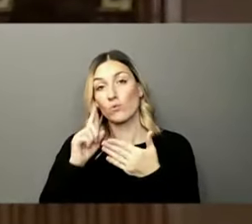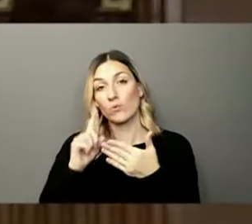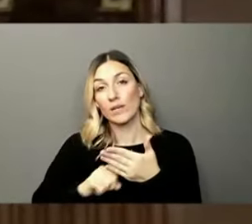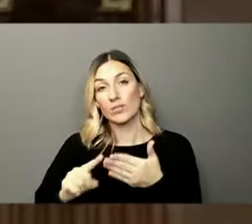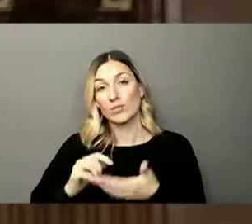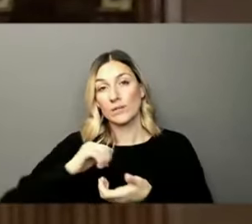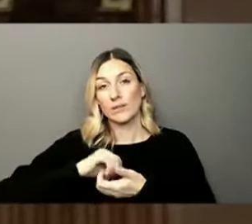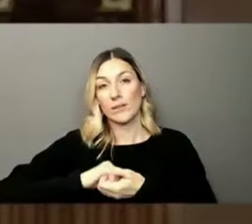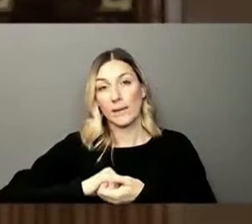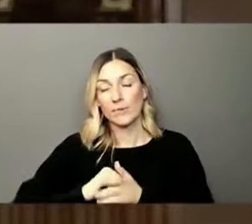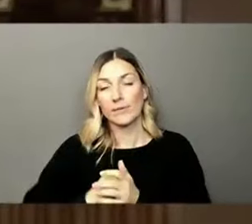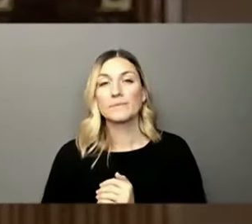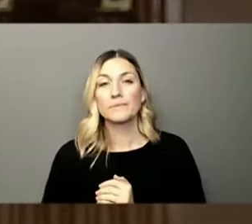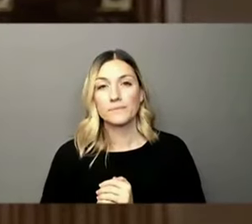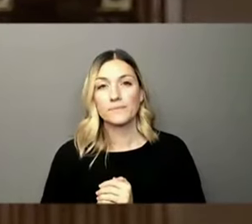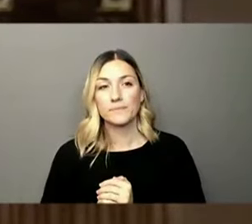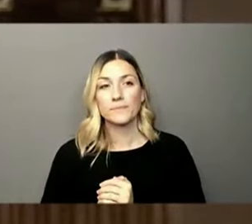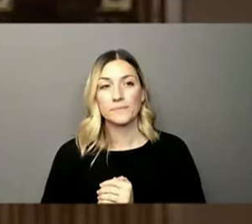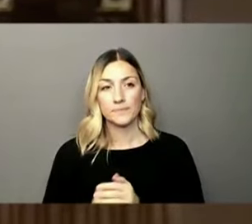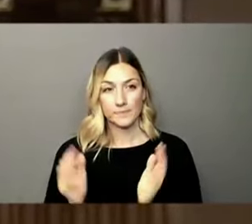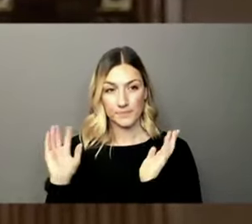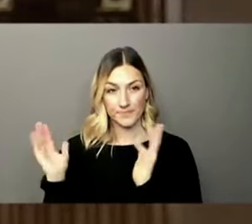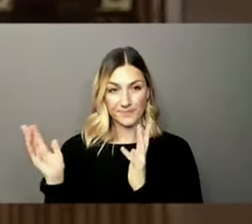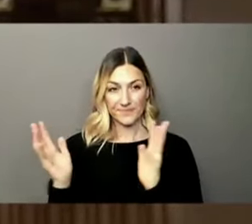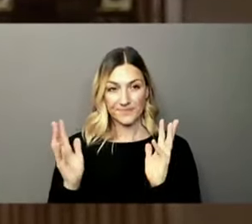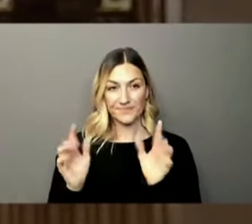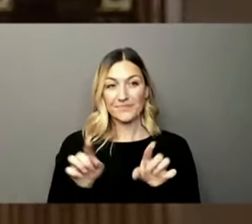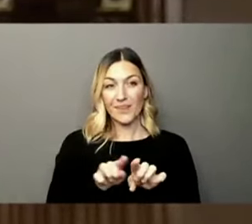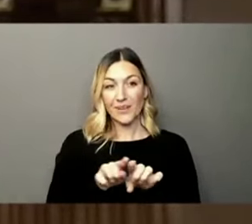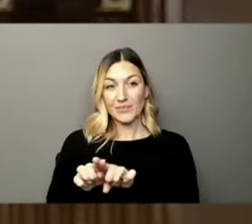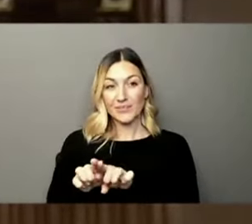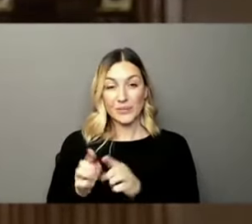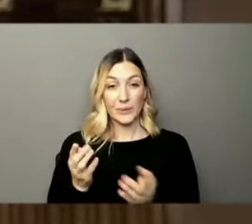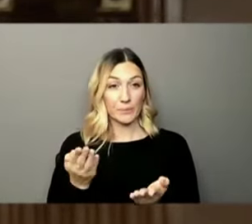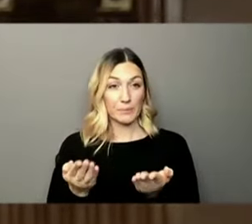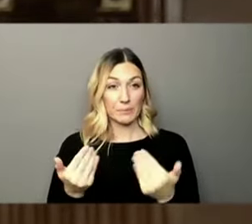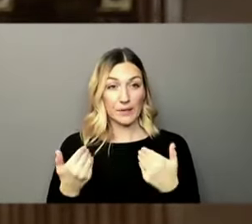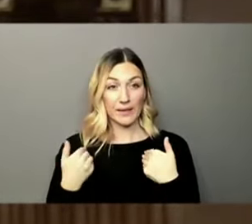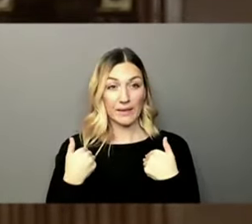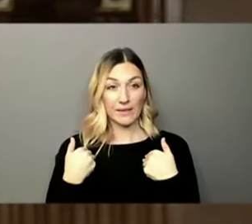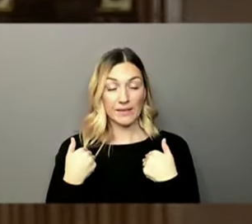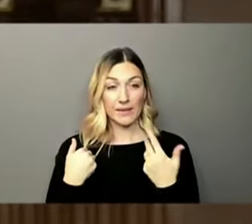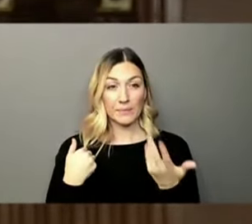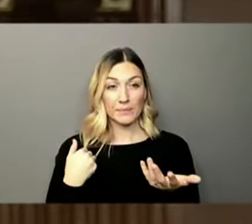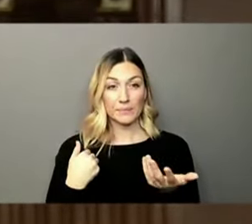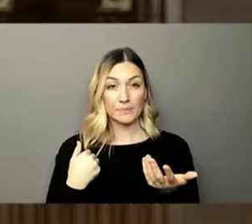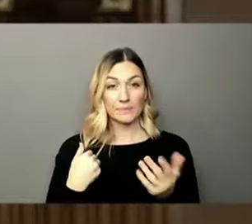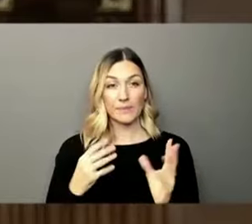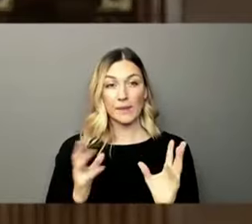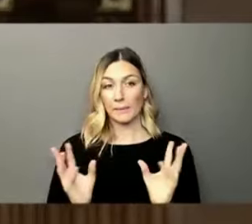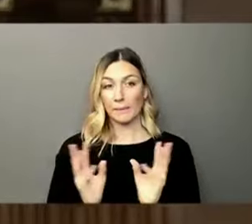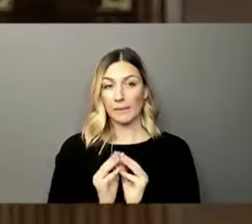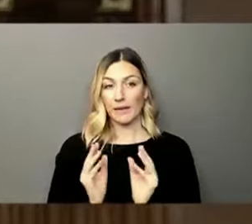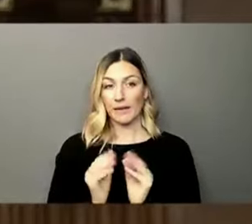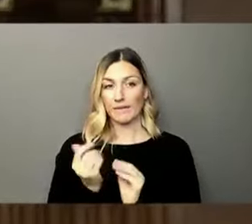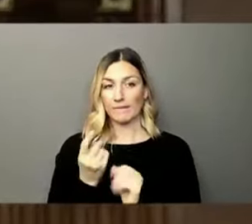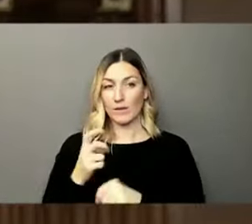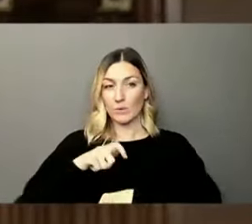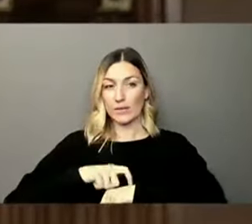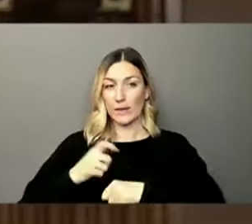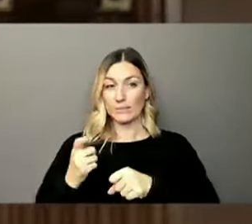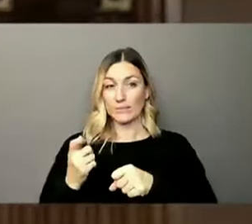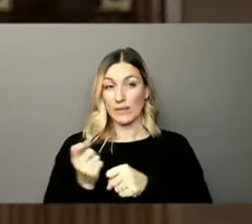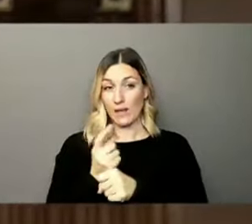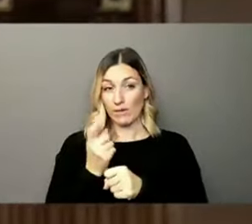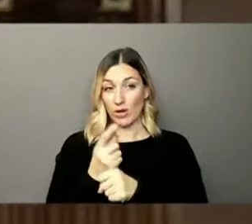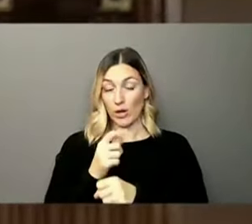also maybe having... And then also maybe having some meetings a few times a year where those of us who are working on the